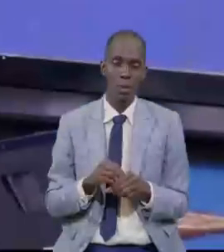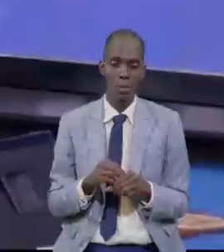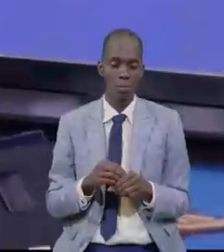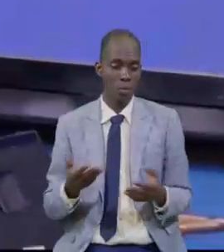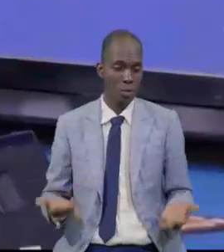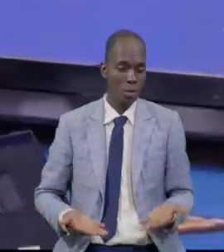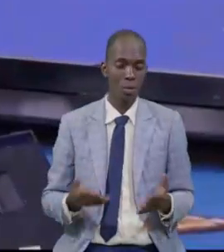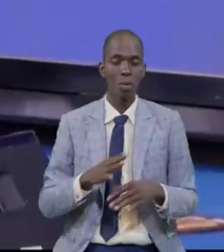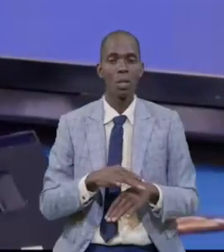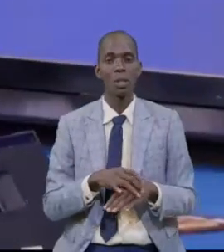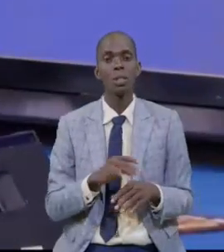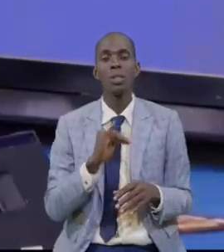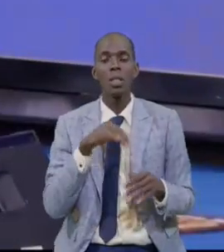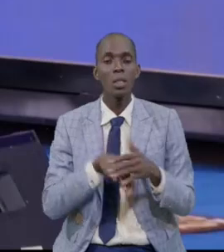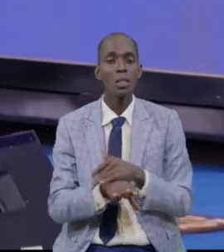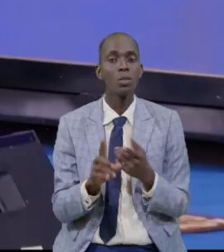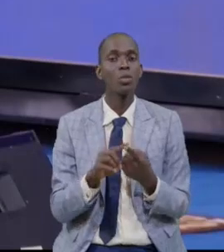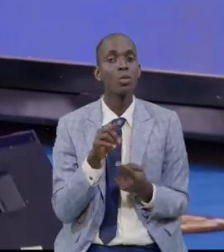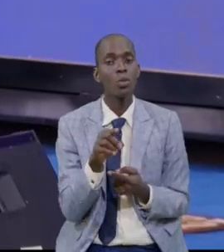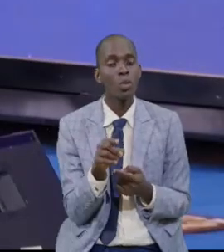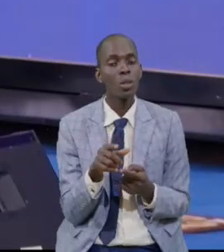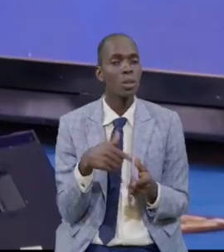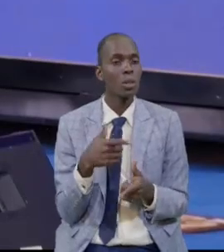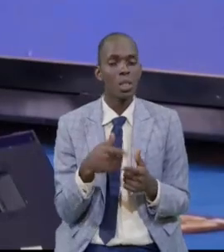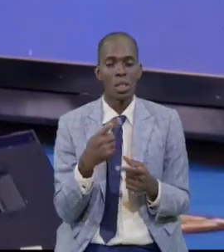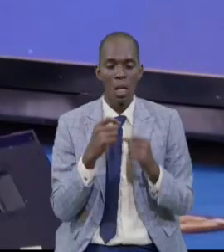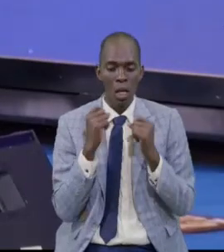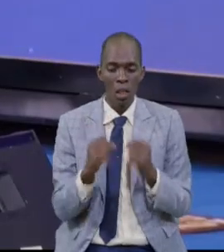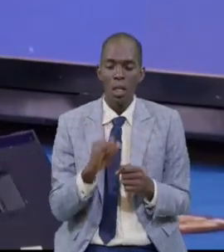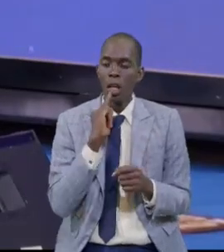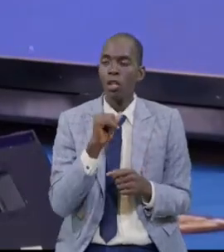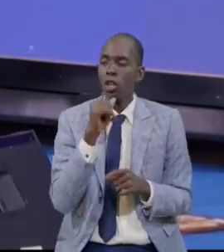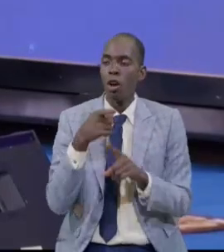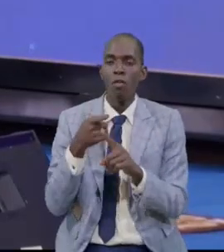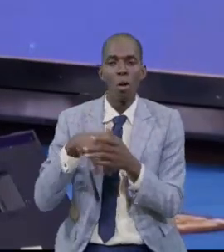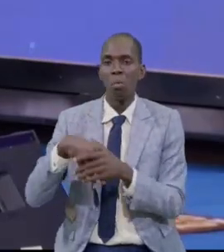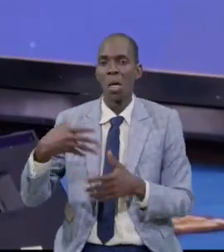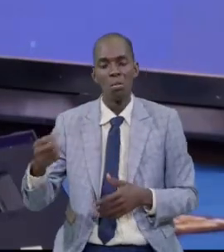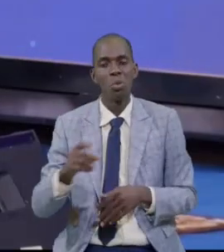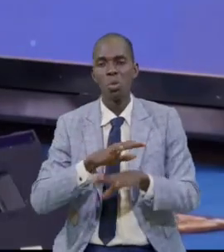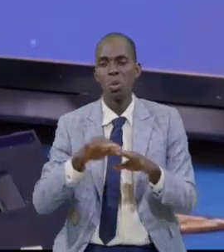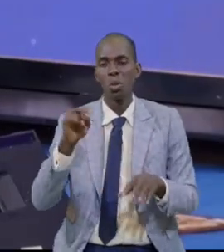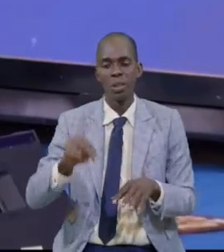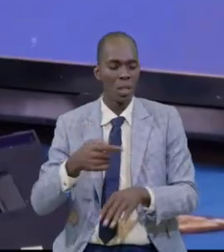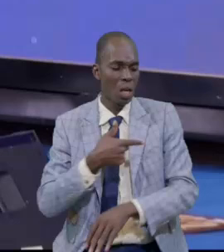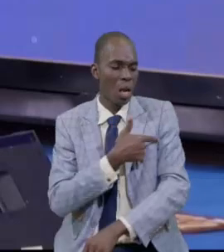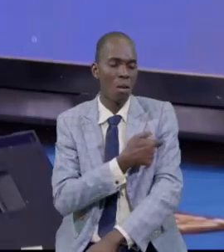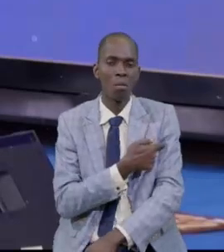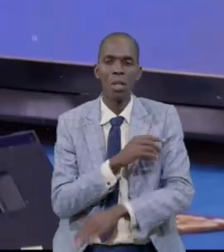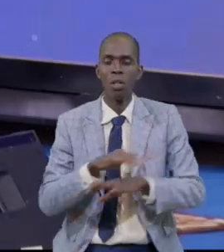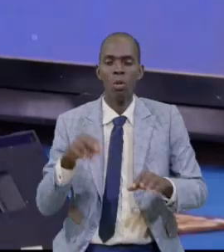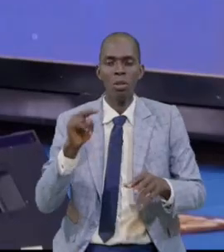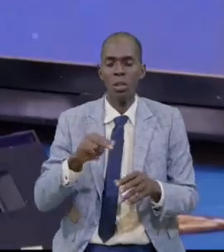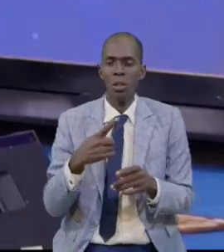strength is not coming from outside. You don't need those hard drugs. You don't need all the marijuana. You don't need all